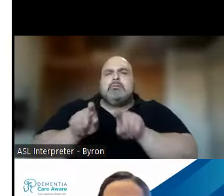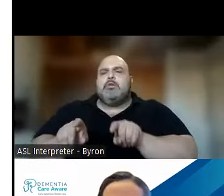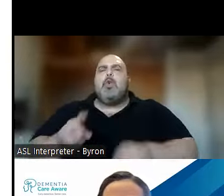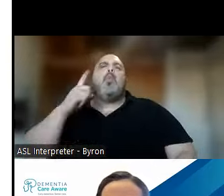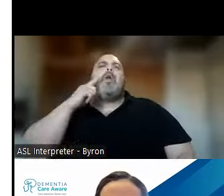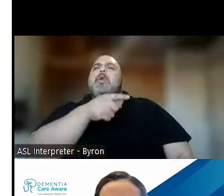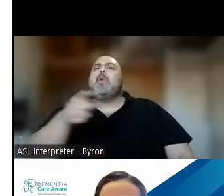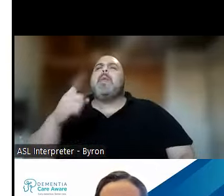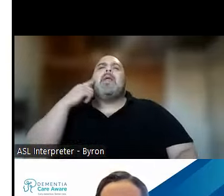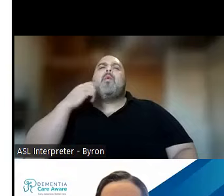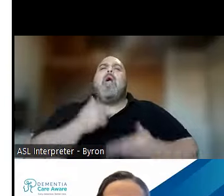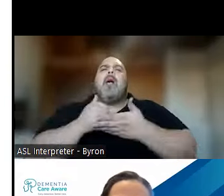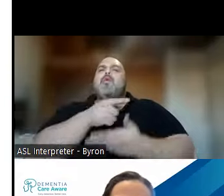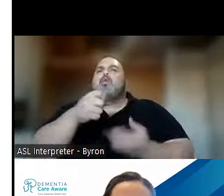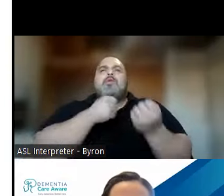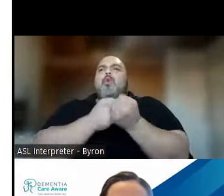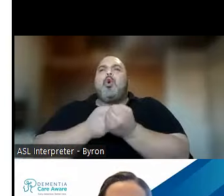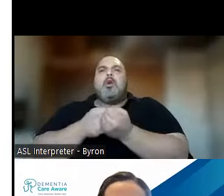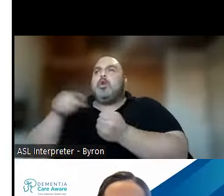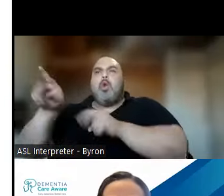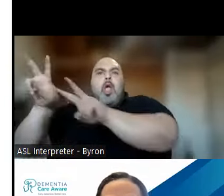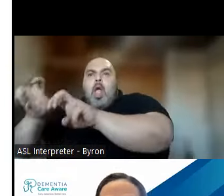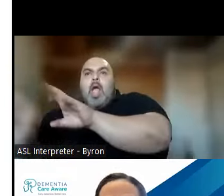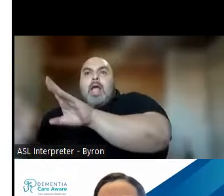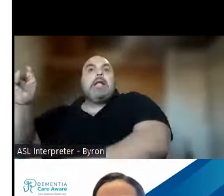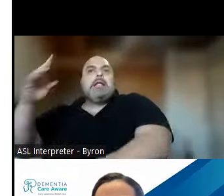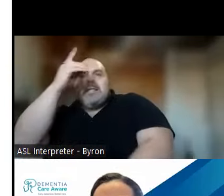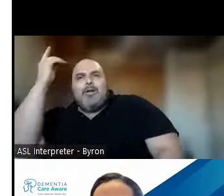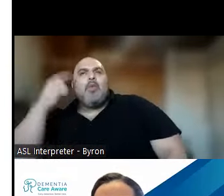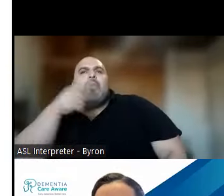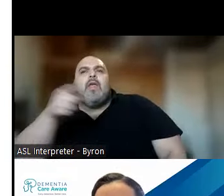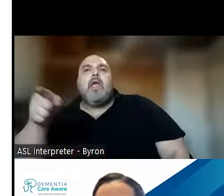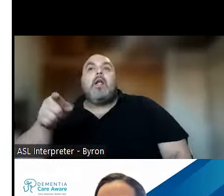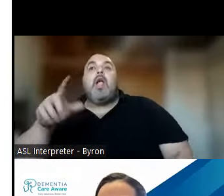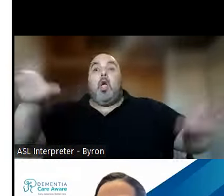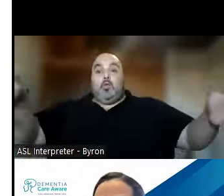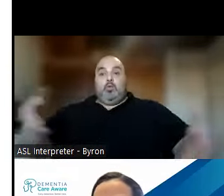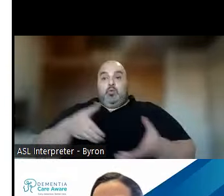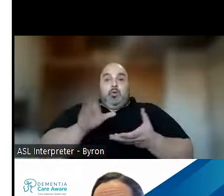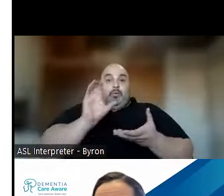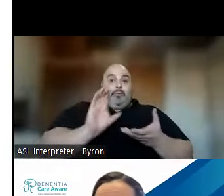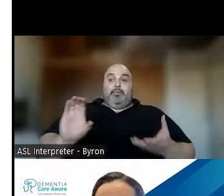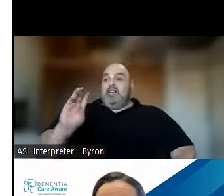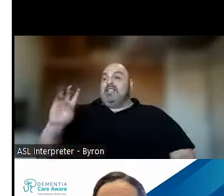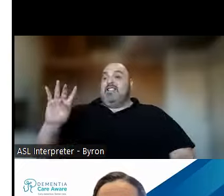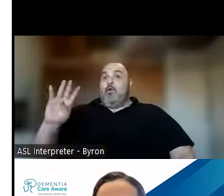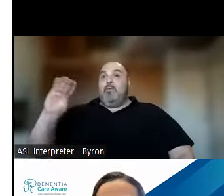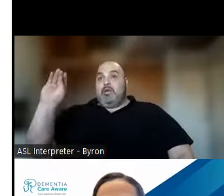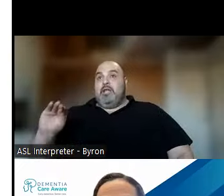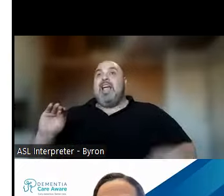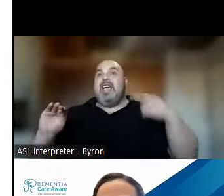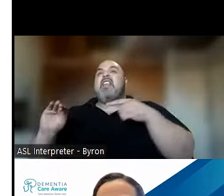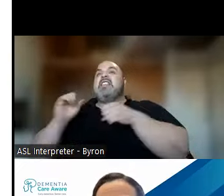to support them in detecting and addressing dementia, 64%, this was in a California safety net